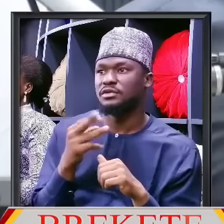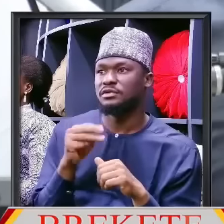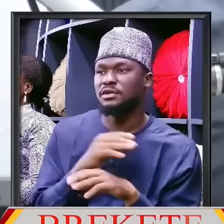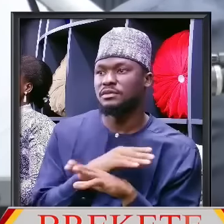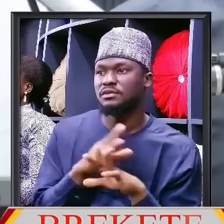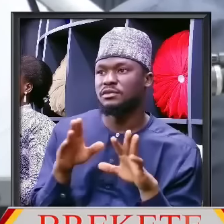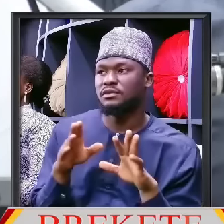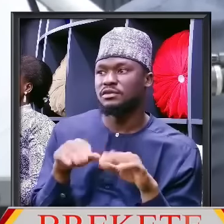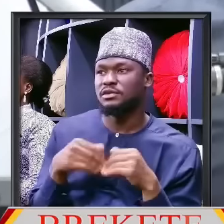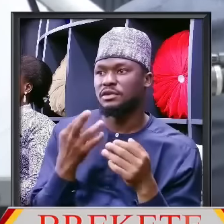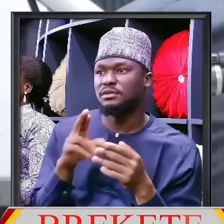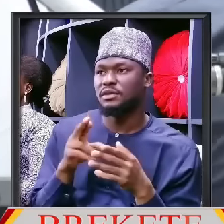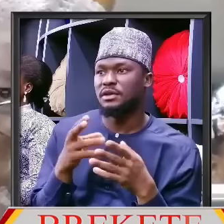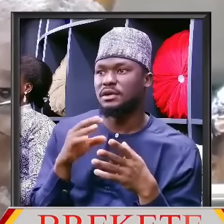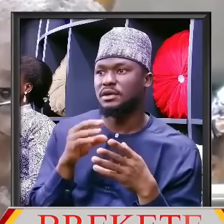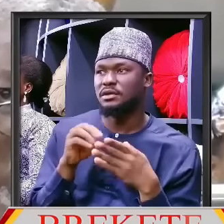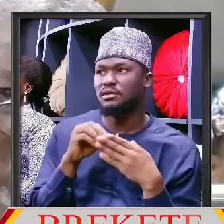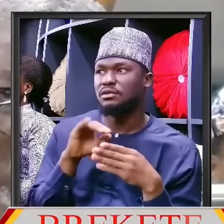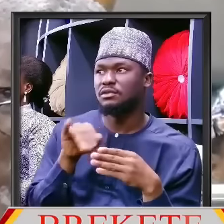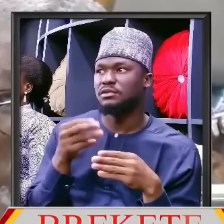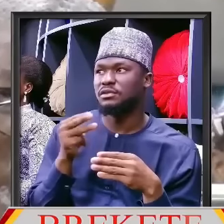their jam admission letter. Mm.